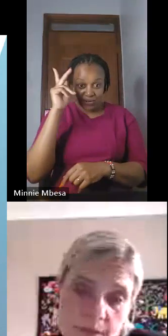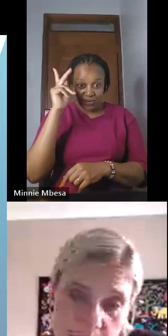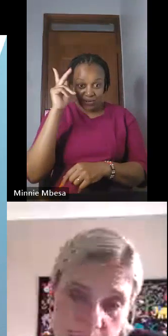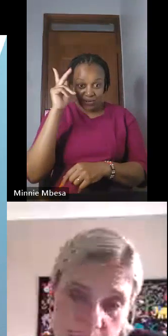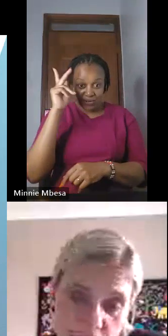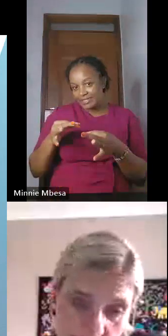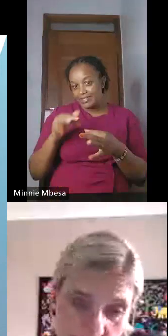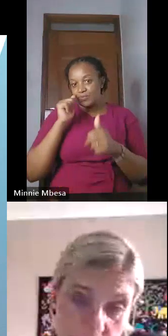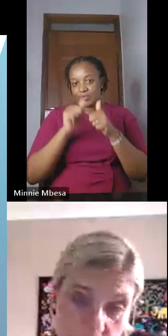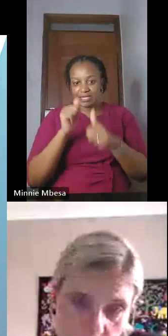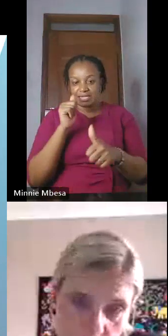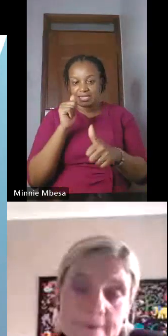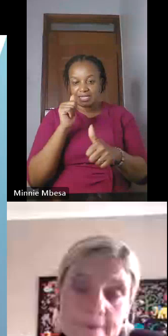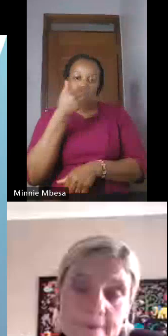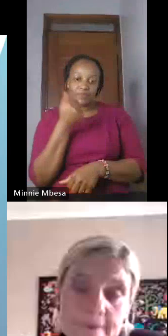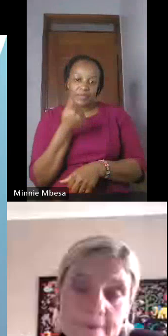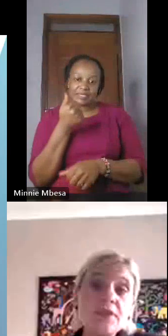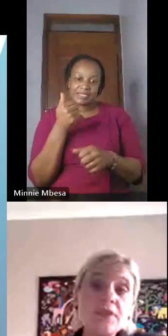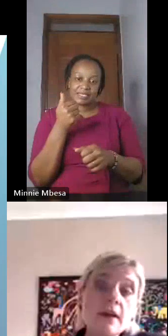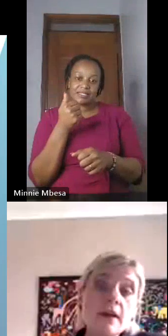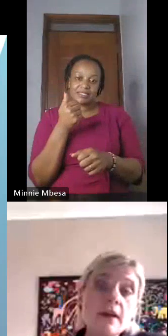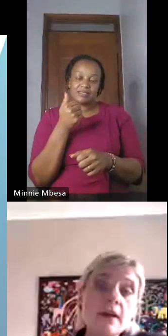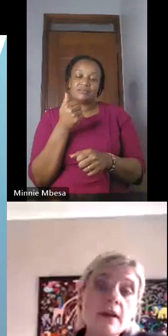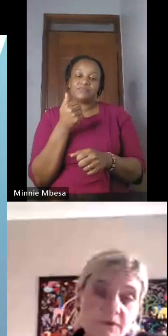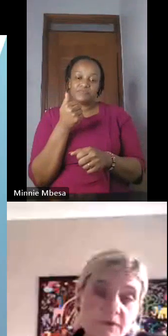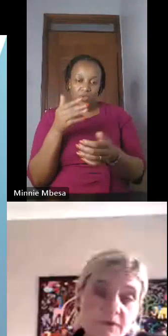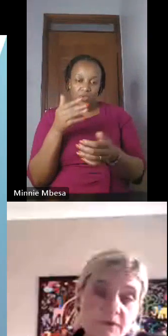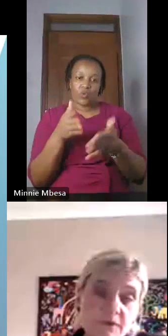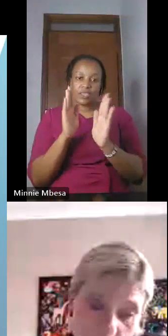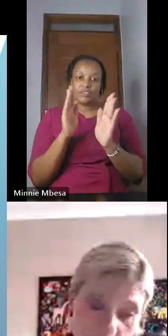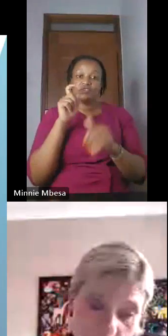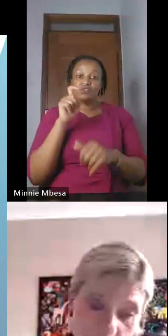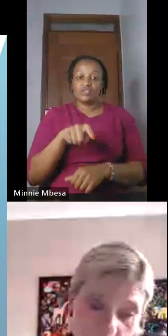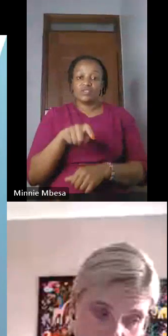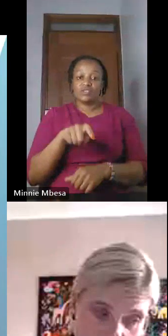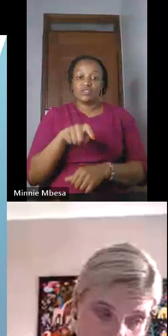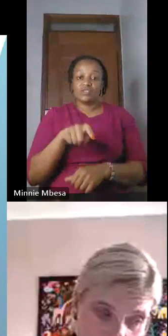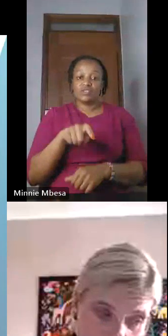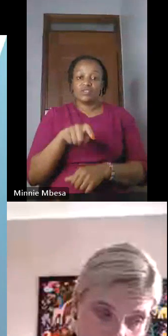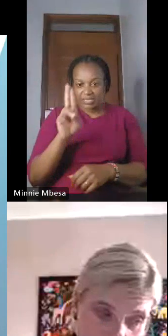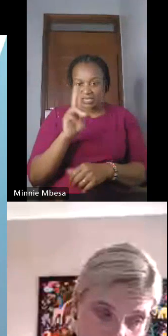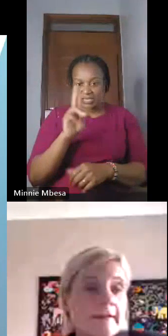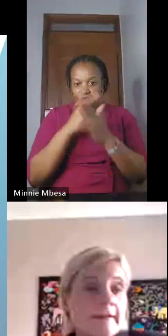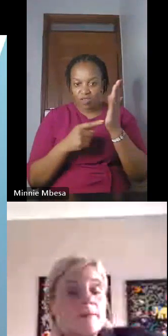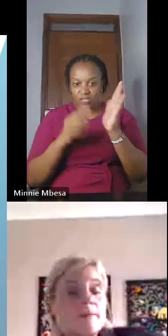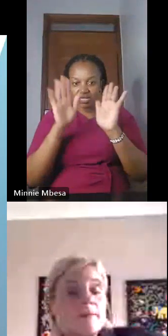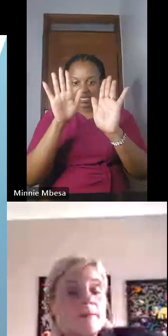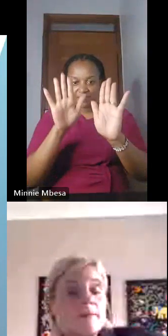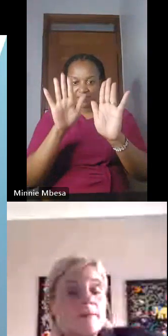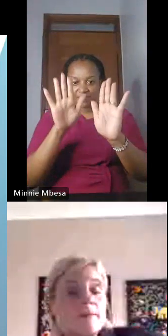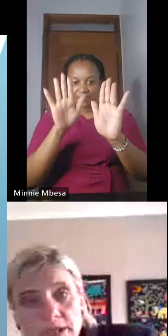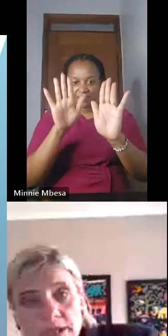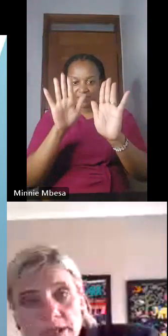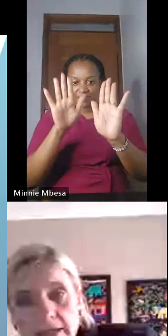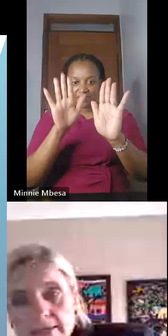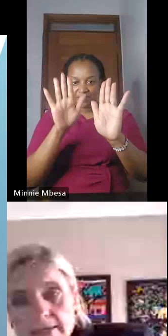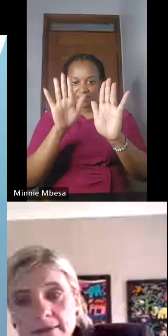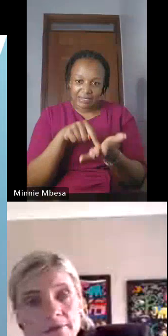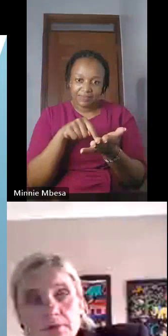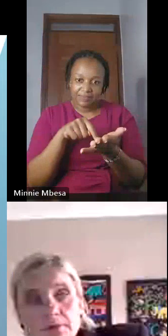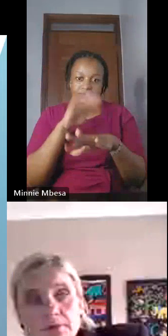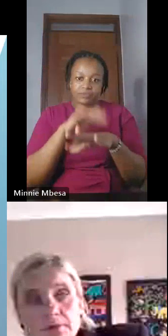you are wanting to take. I think what is very important to emphasize on this call, if you are